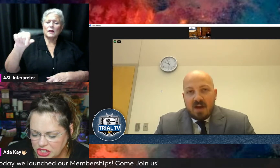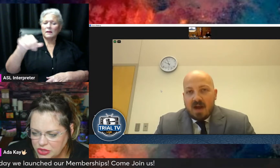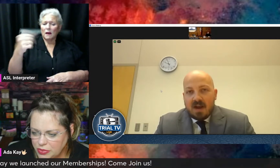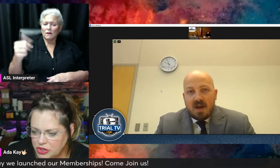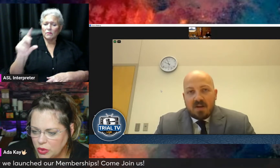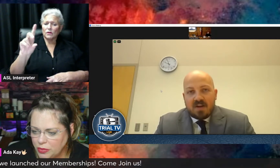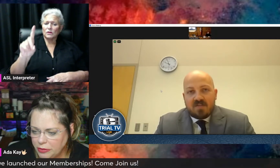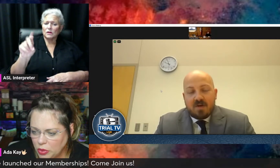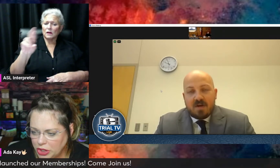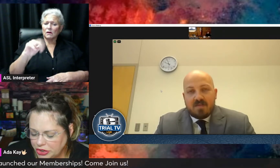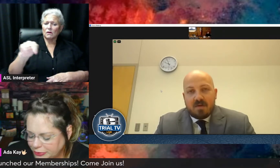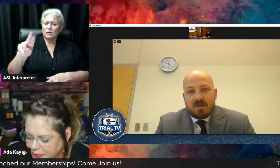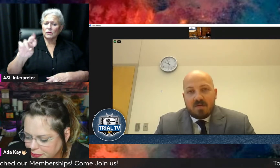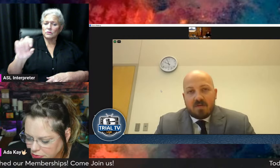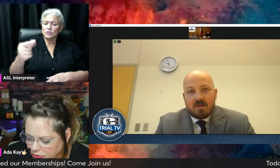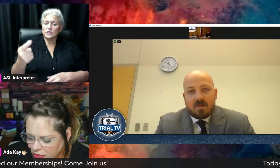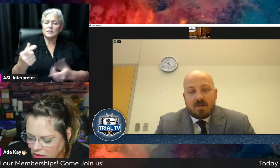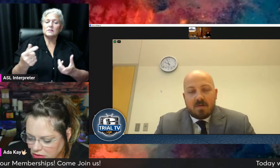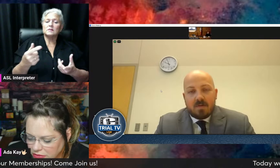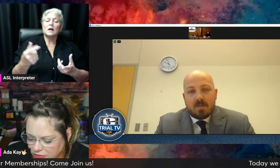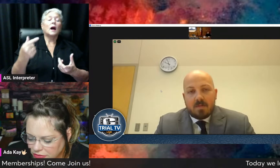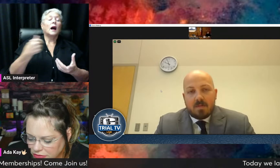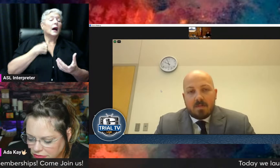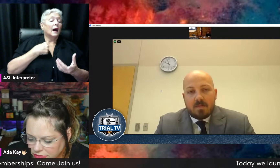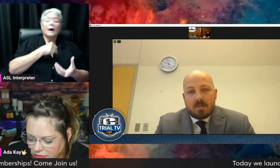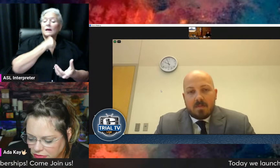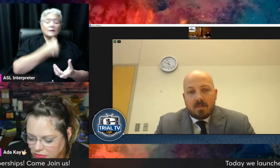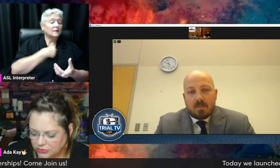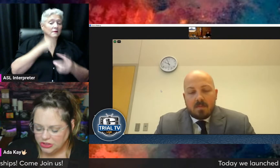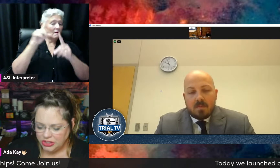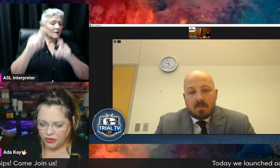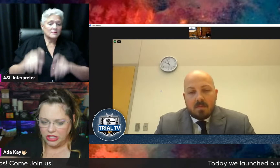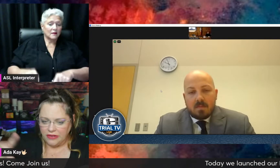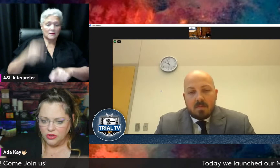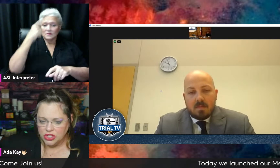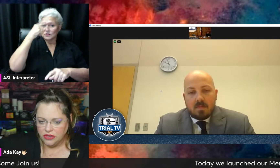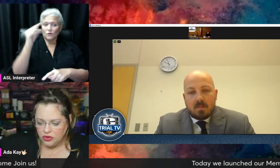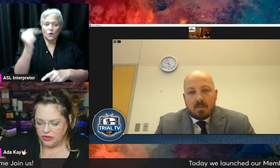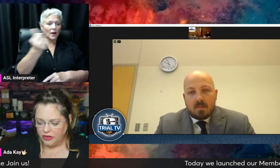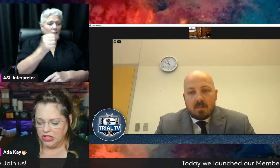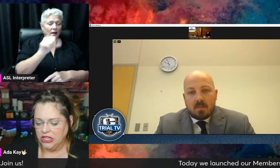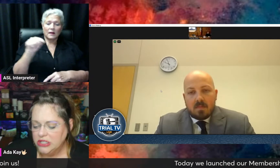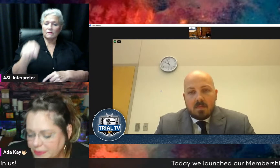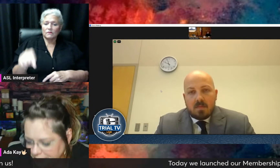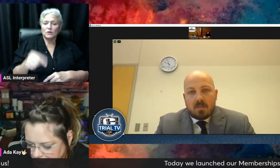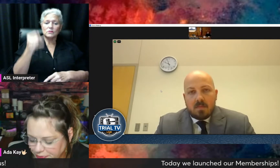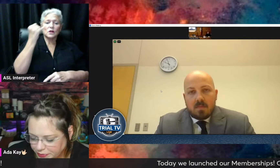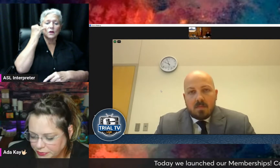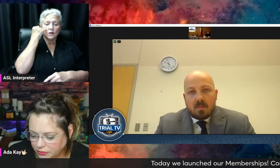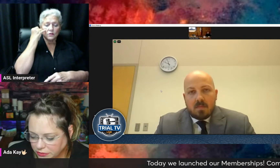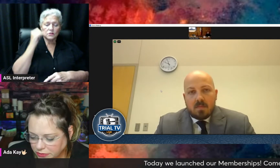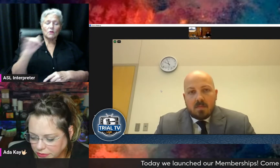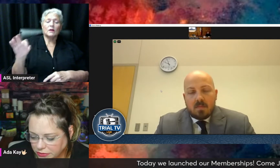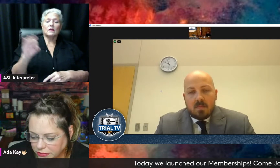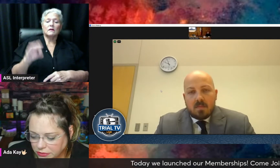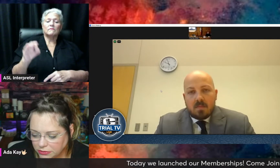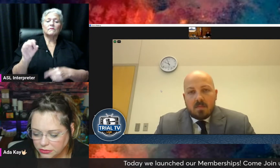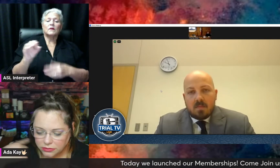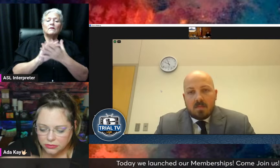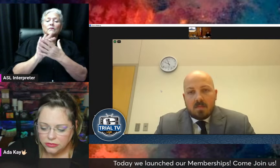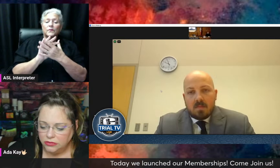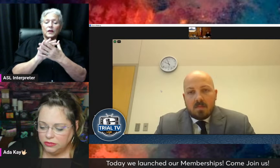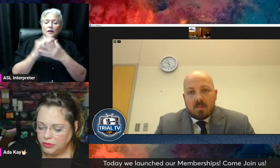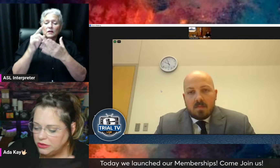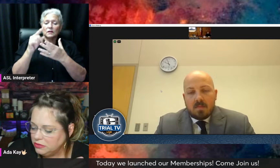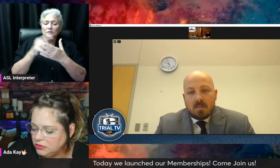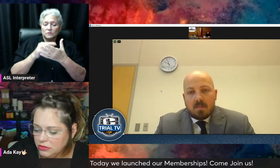testing did. I did not test for any of those. So if the screen testing came back negative on those, there would be essentially nothing above